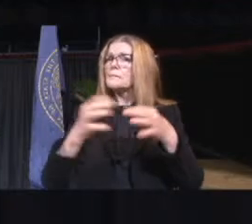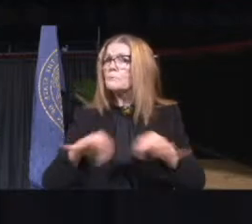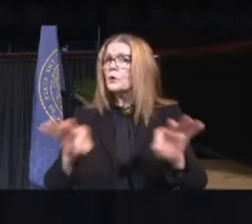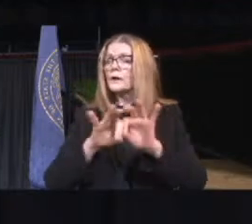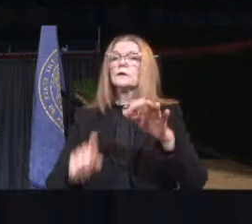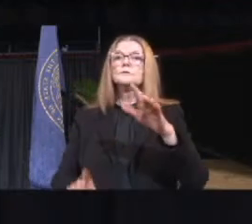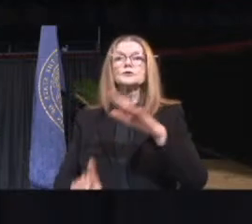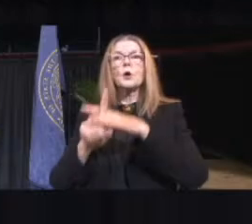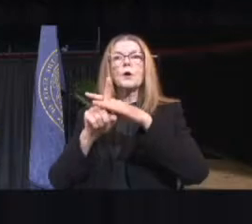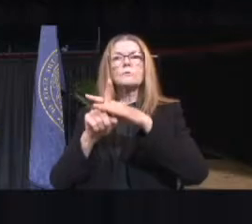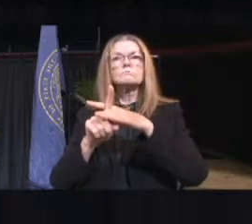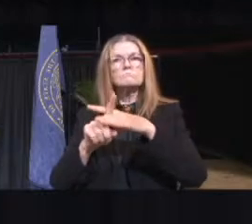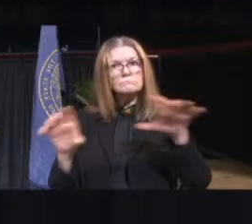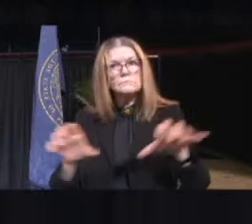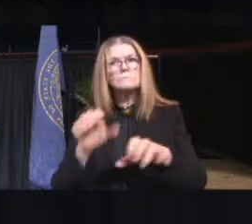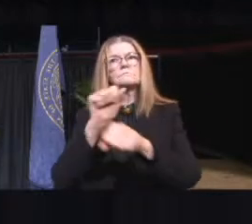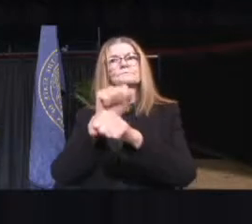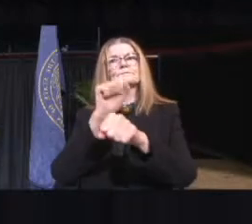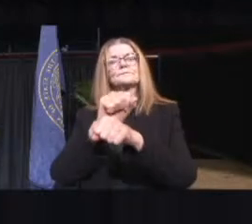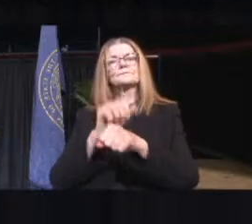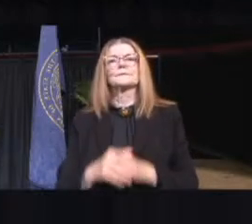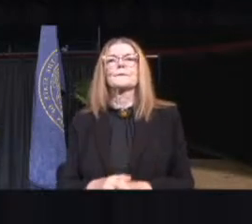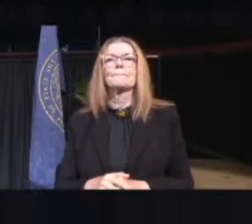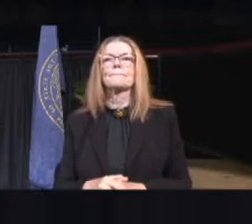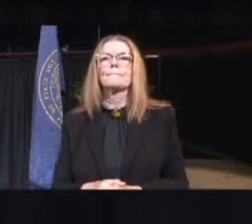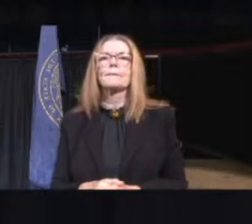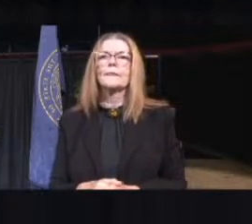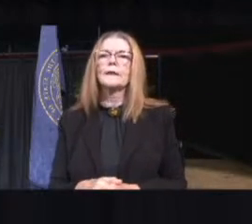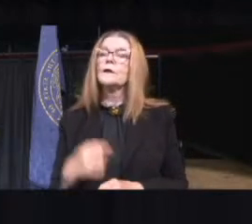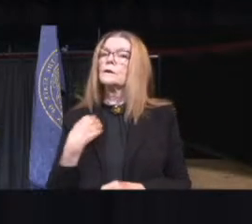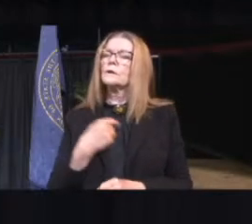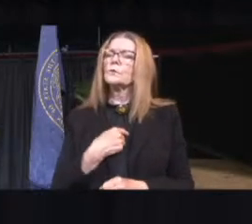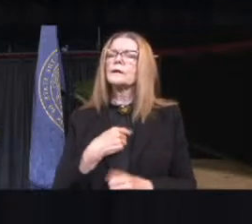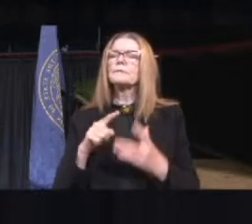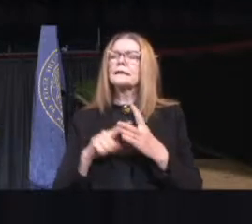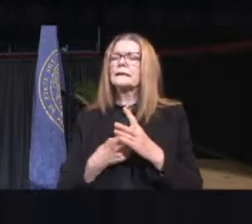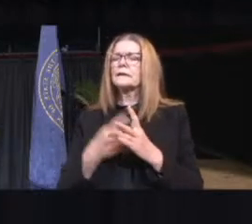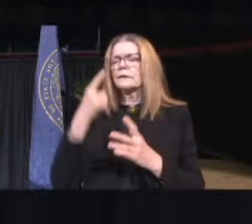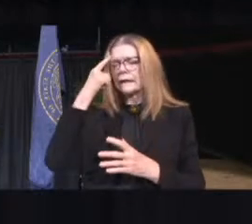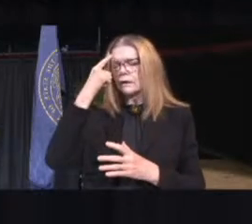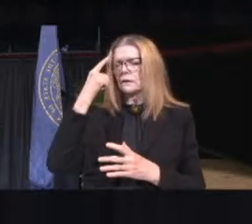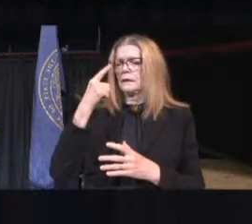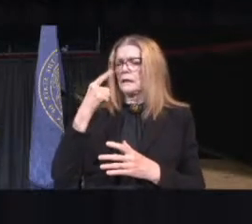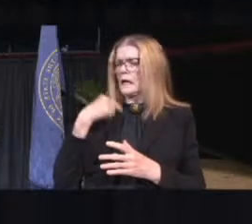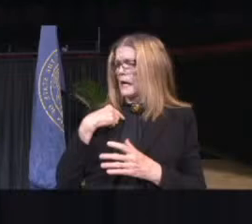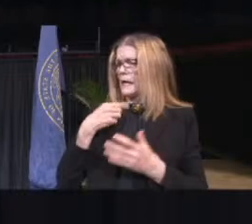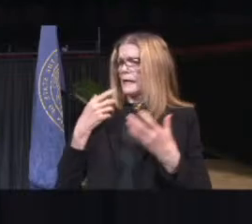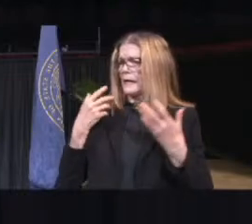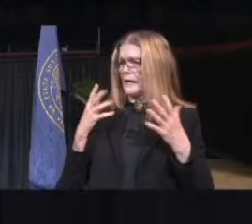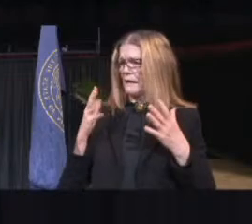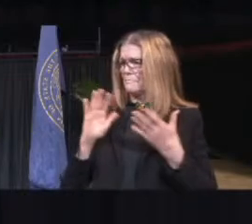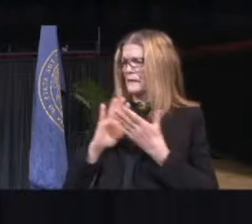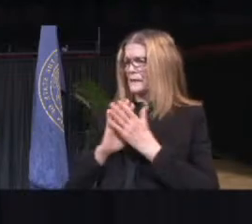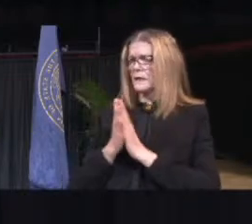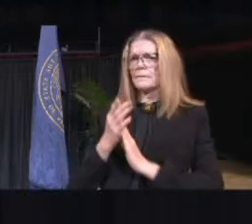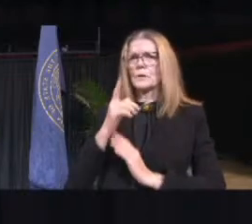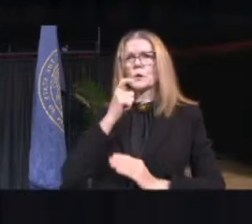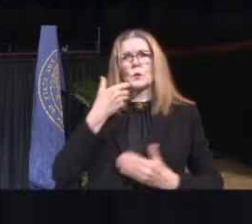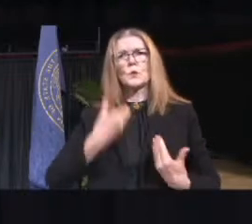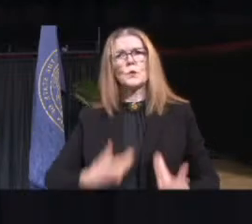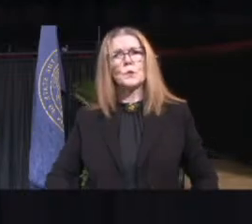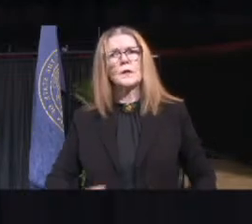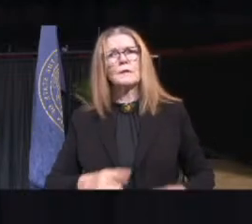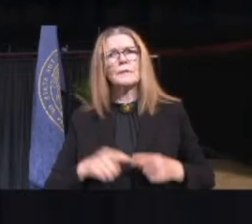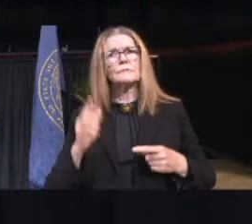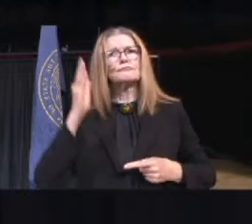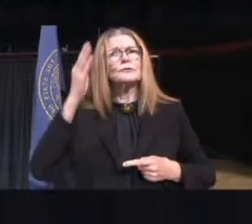while pursuing who you hope to become. As we begin to grasp who we've become, we must turn our focus to who we hope to be in the coming